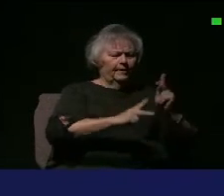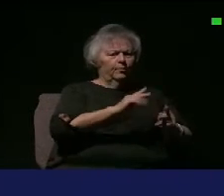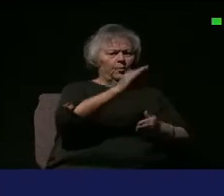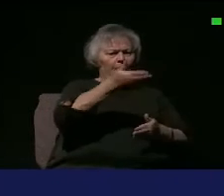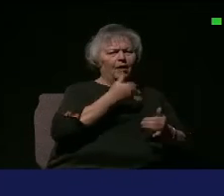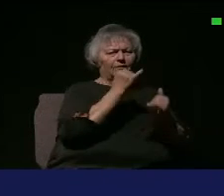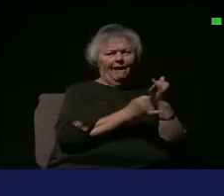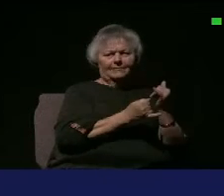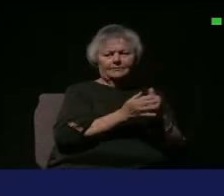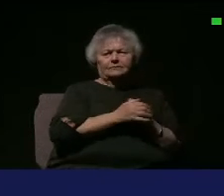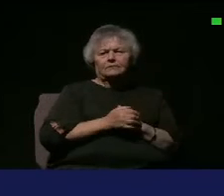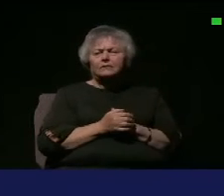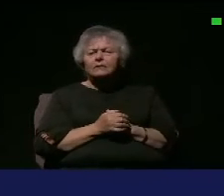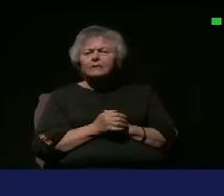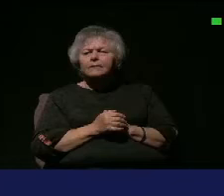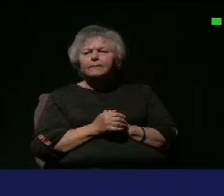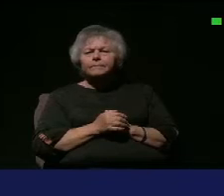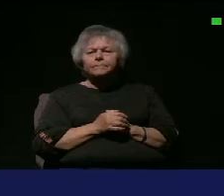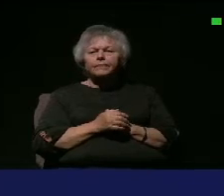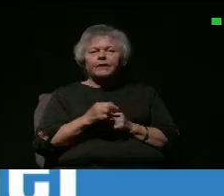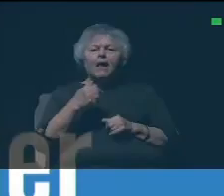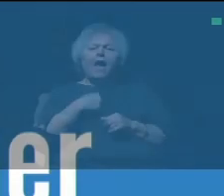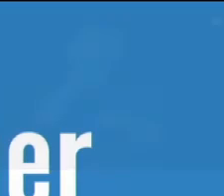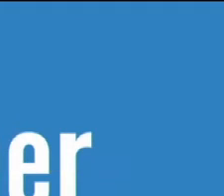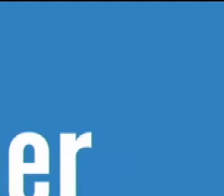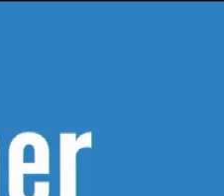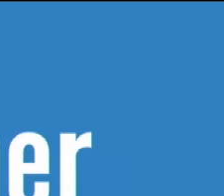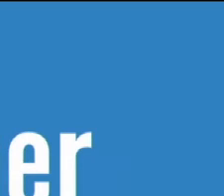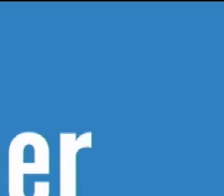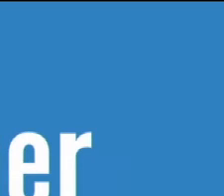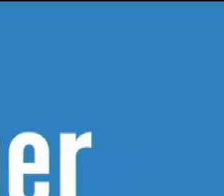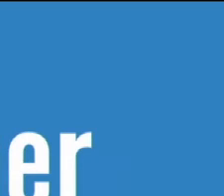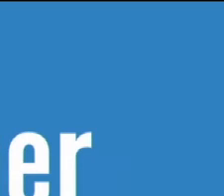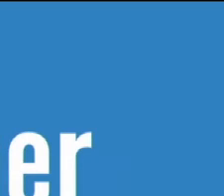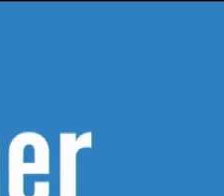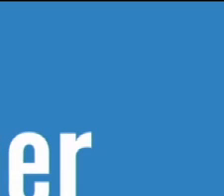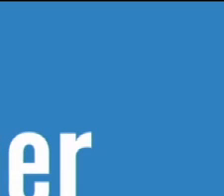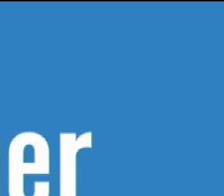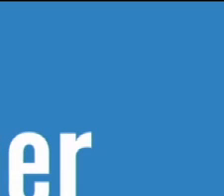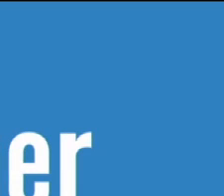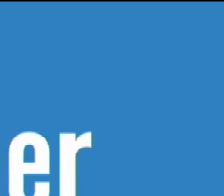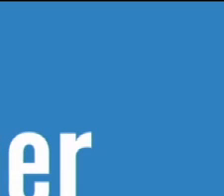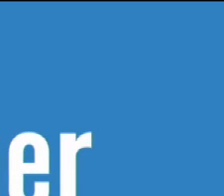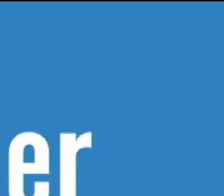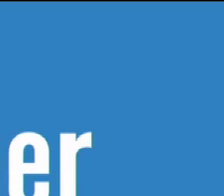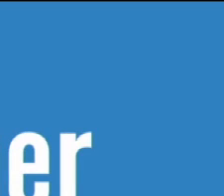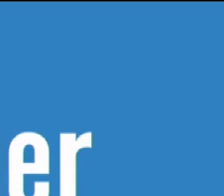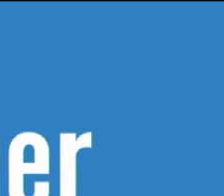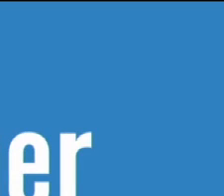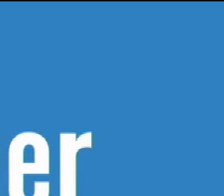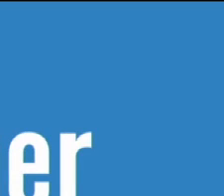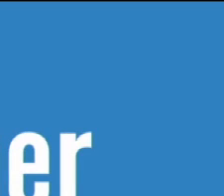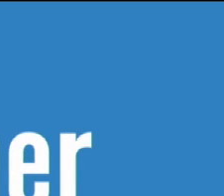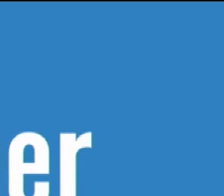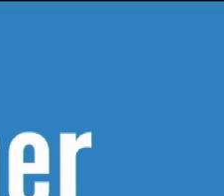first? Well, I think it's interesting because it's Jesus is telling this parable, and